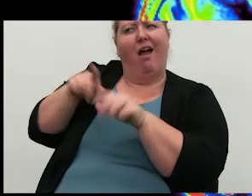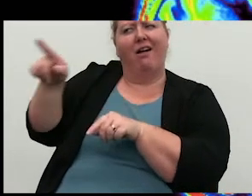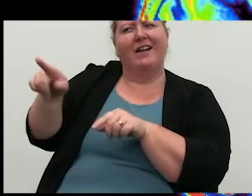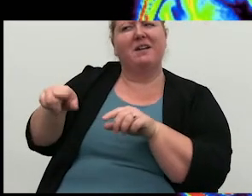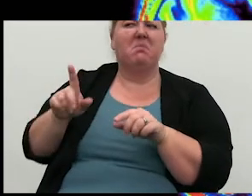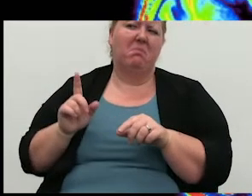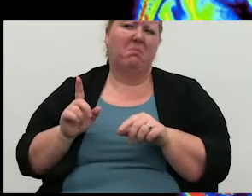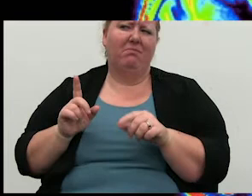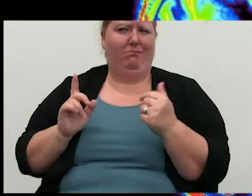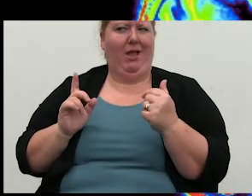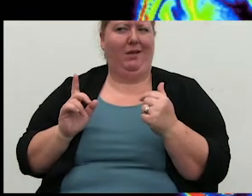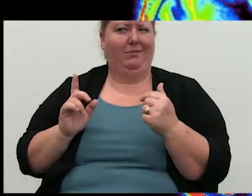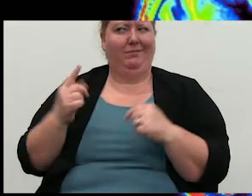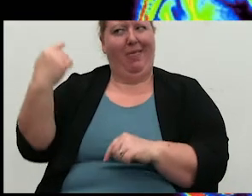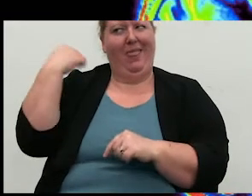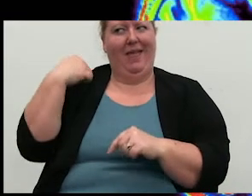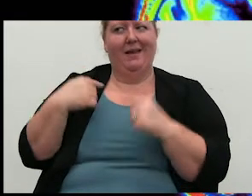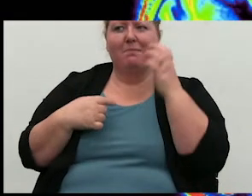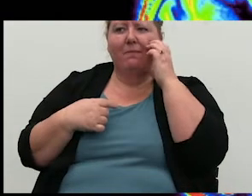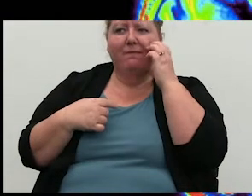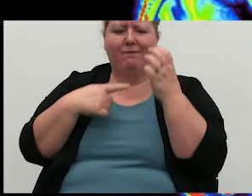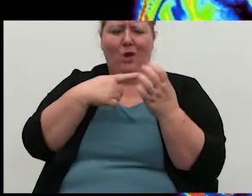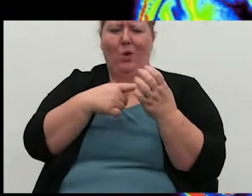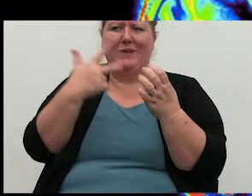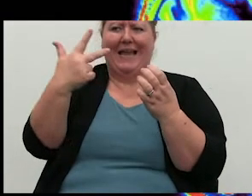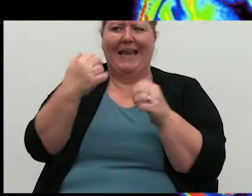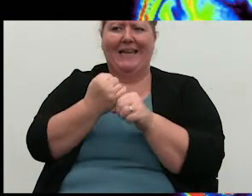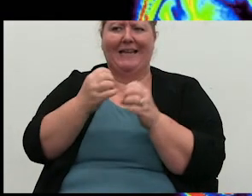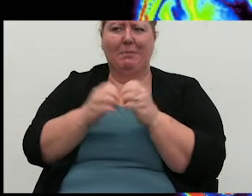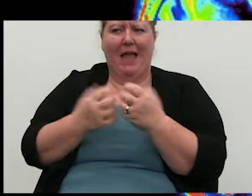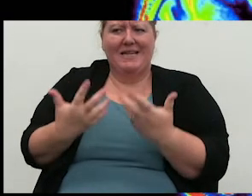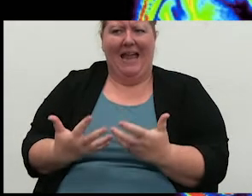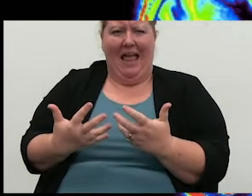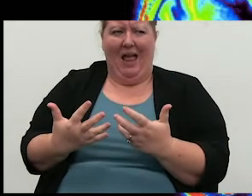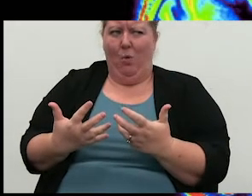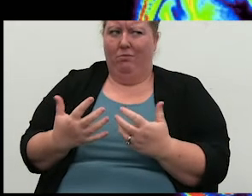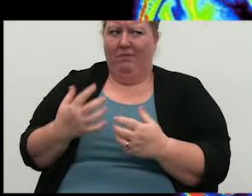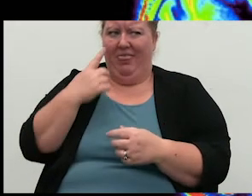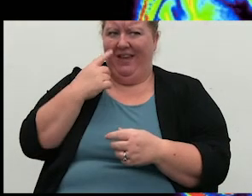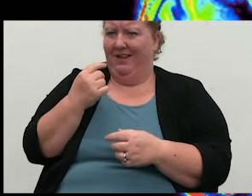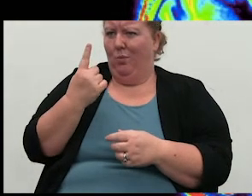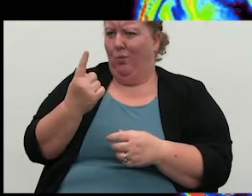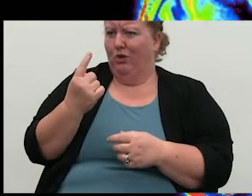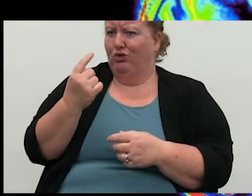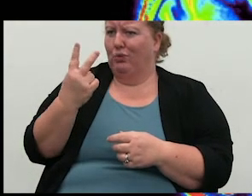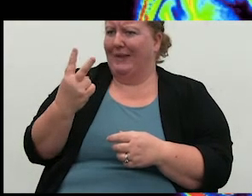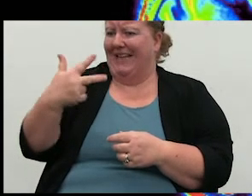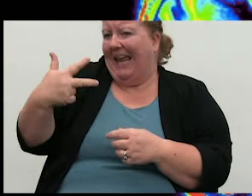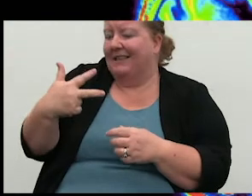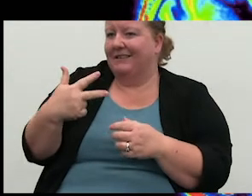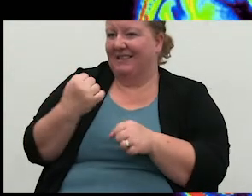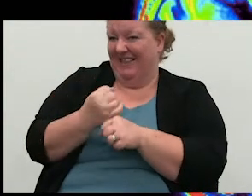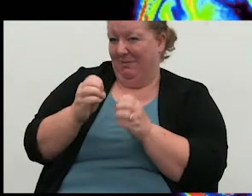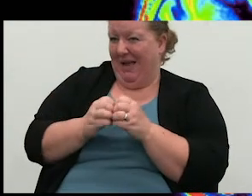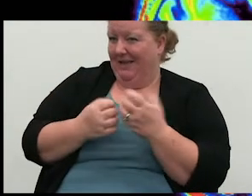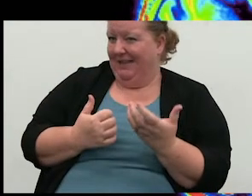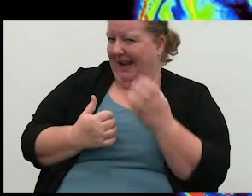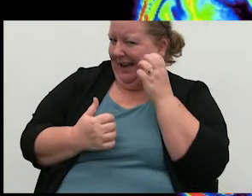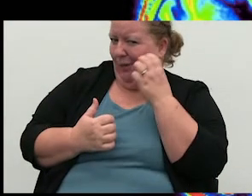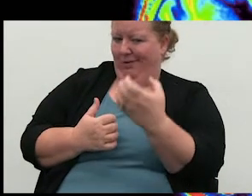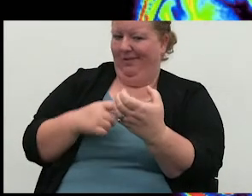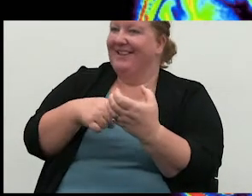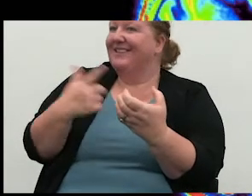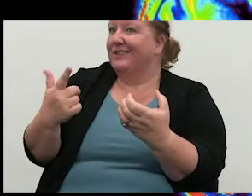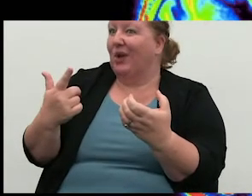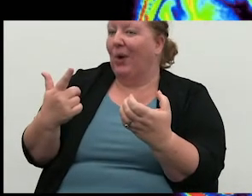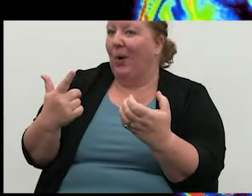but I mean, at that point, my phone was 8 gigabytes, and now it's probably 128 gigabytes. And just, this is an idea